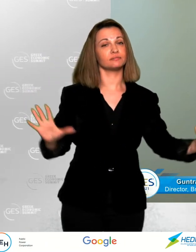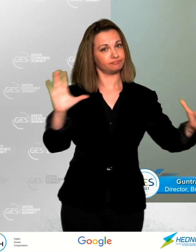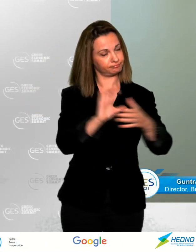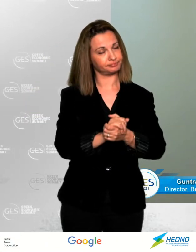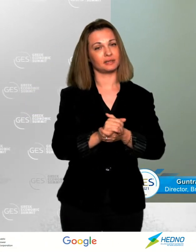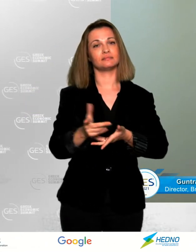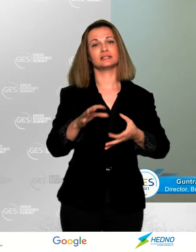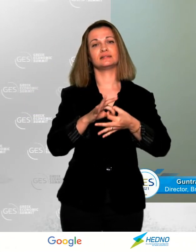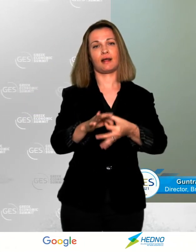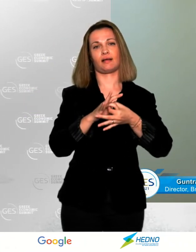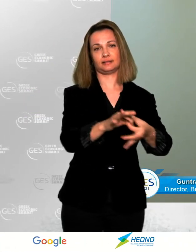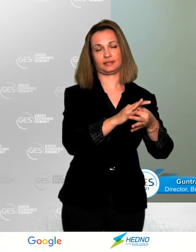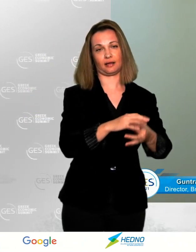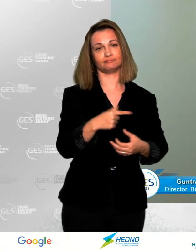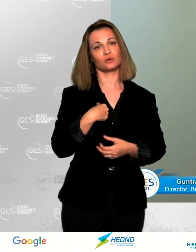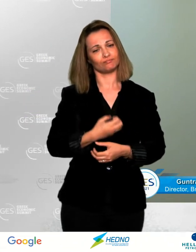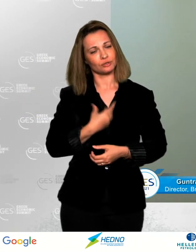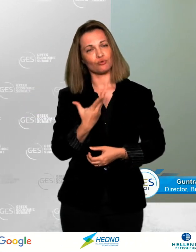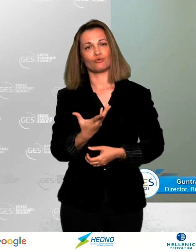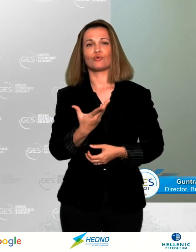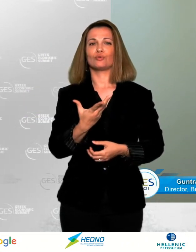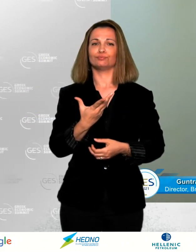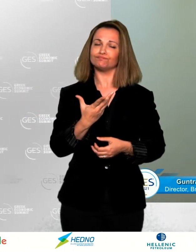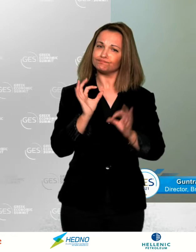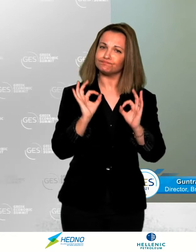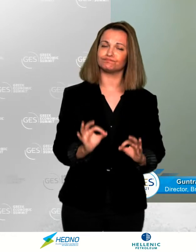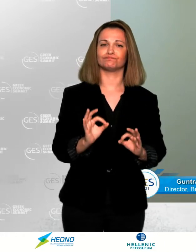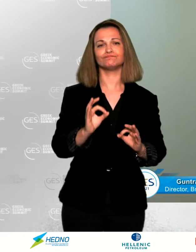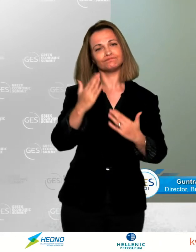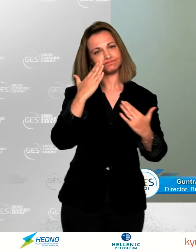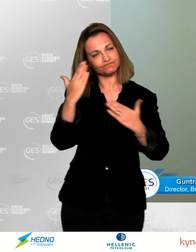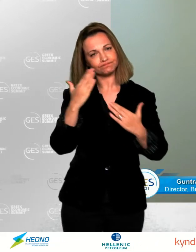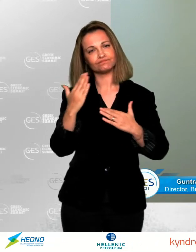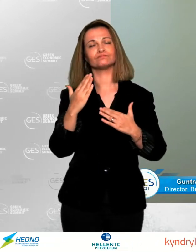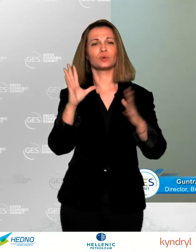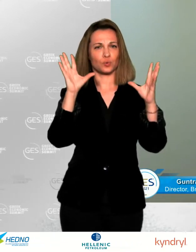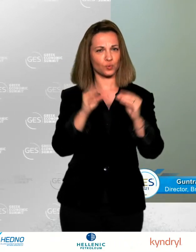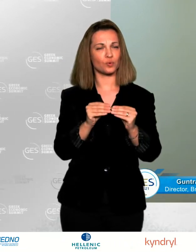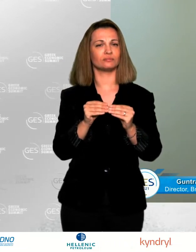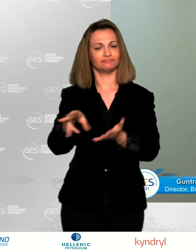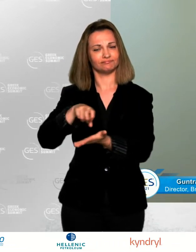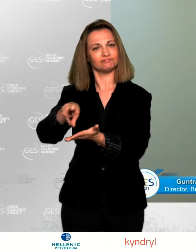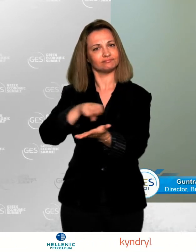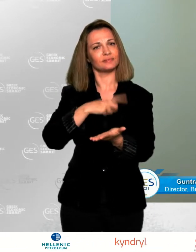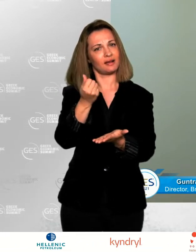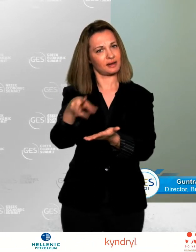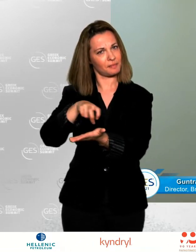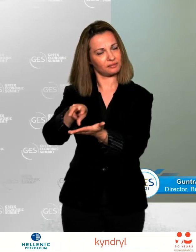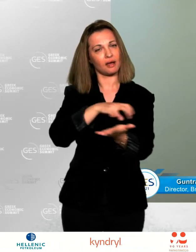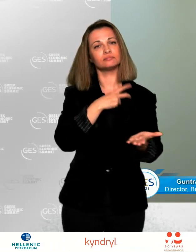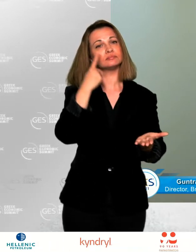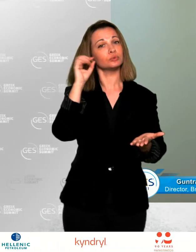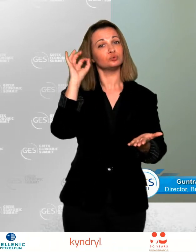international climate finance. And this is, as you know, part of the COP program. So the idea